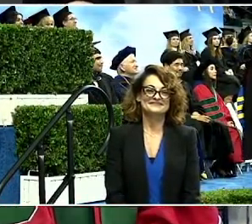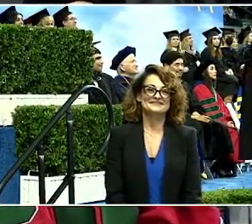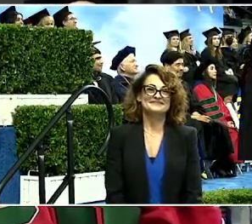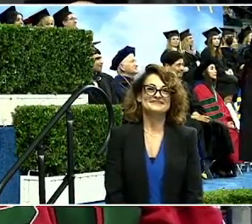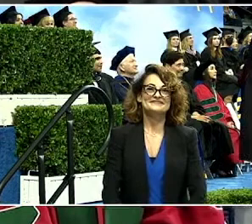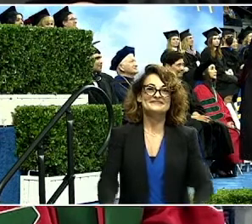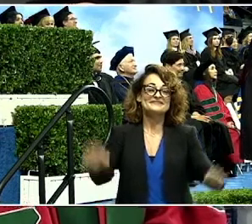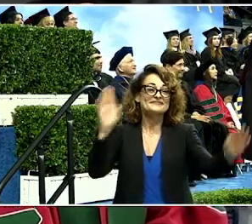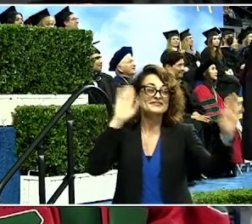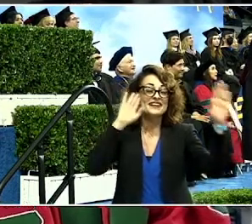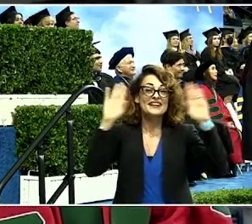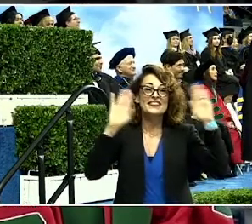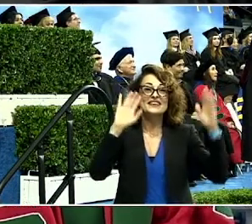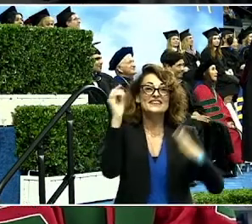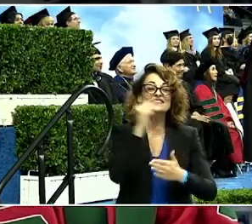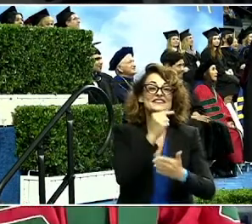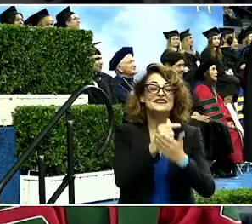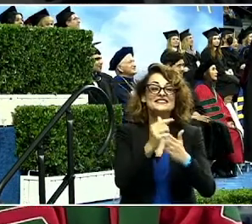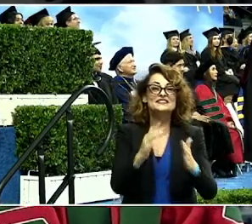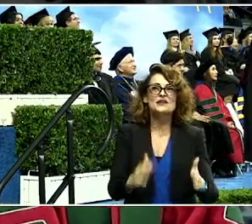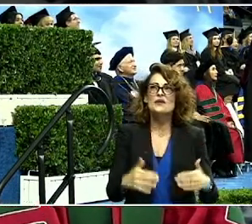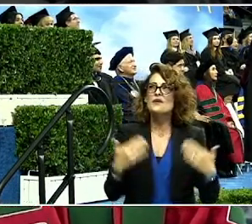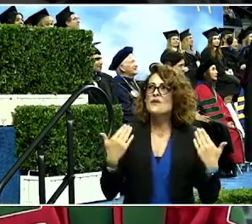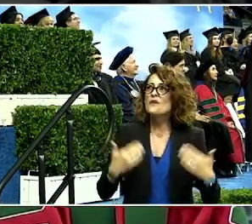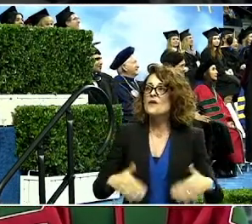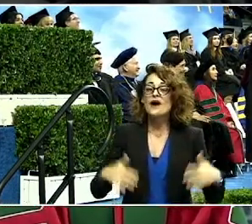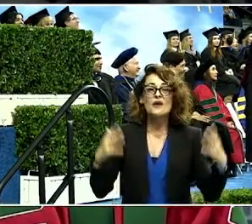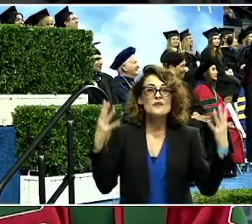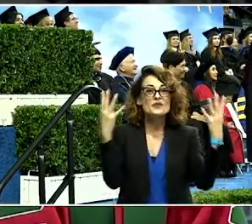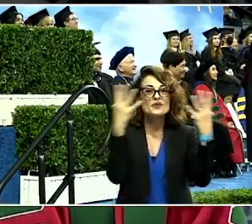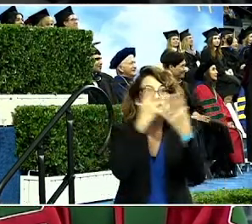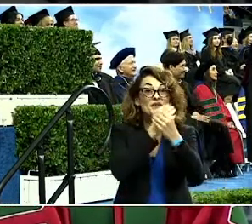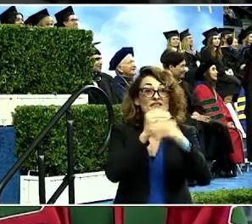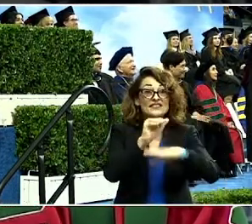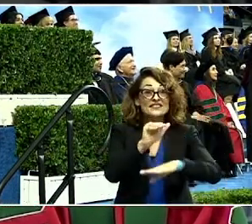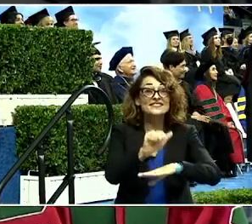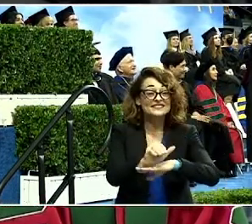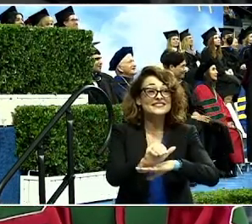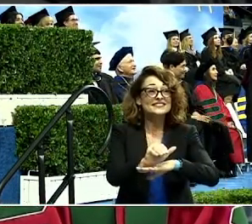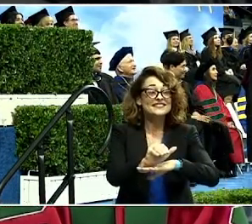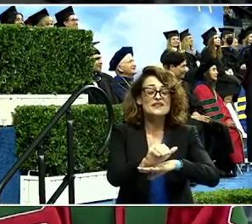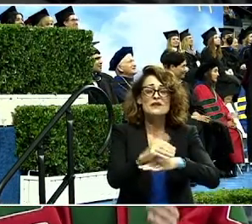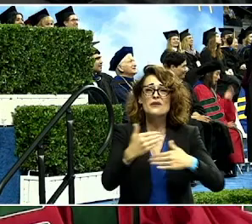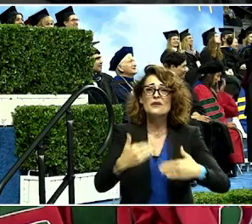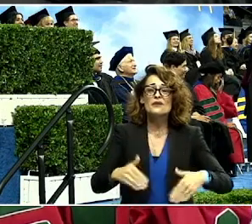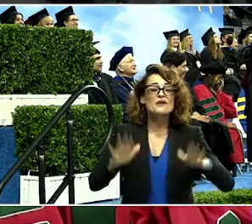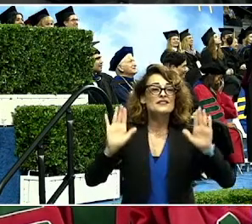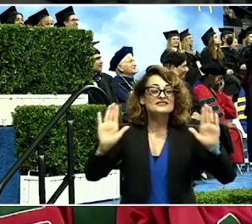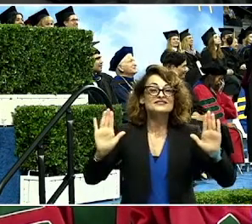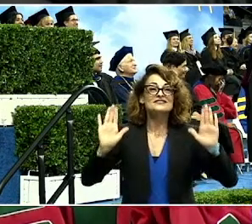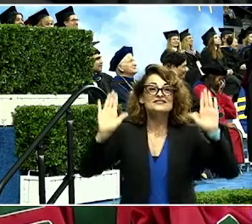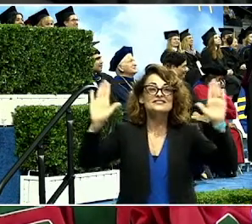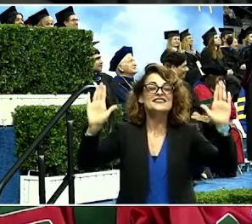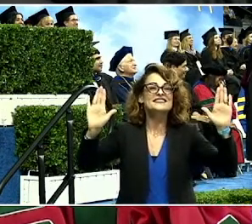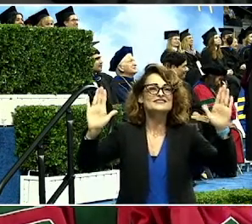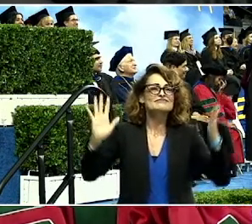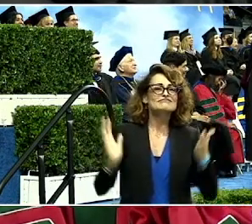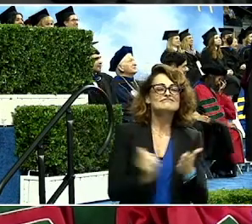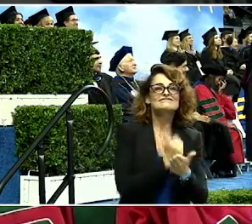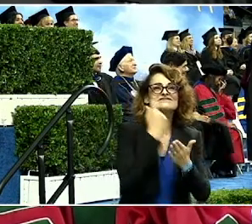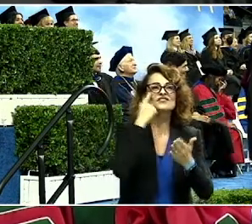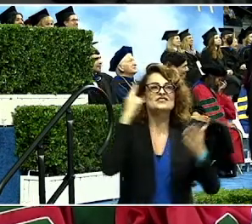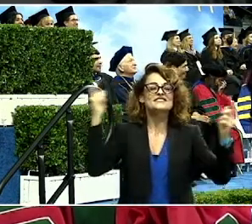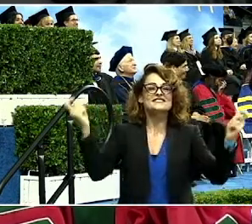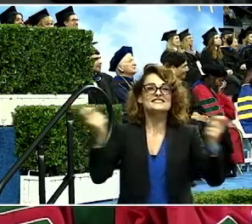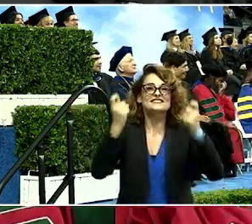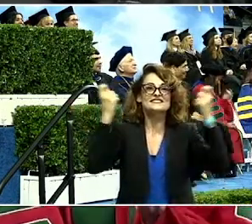Hello, graduates. Isn't this a beautiful evening? Some great time to celebrate. On behalf